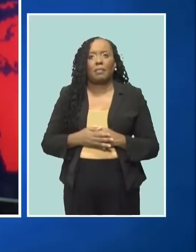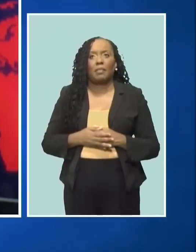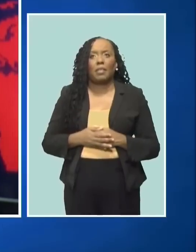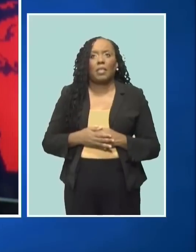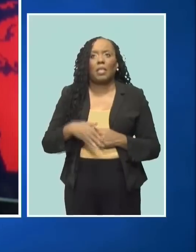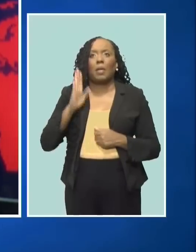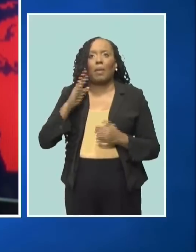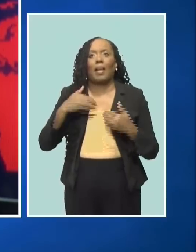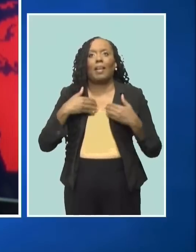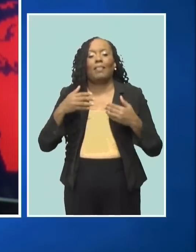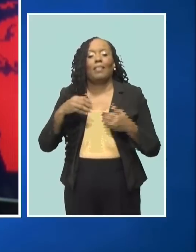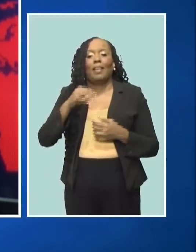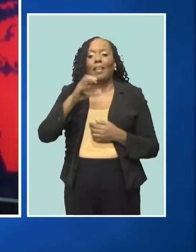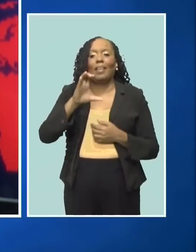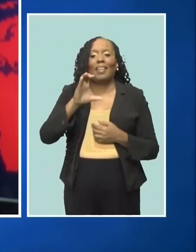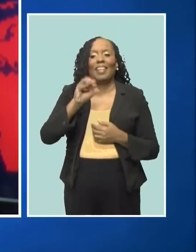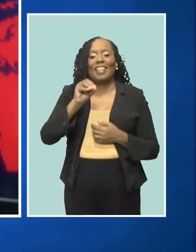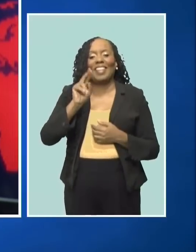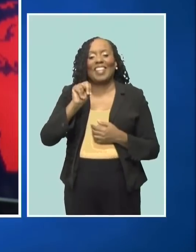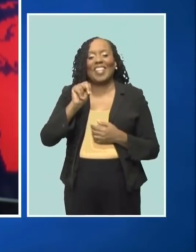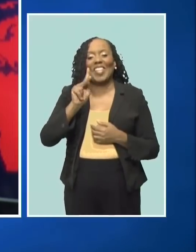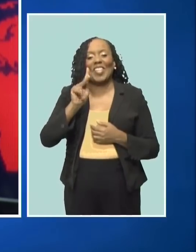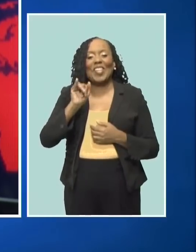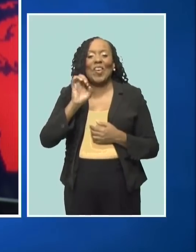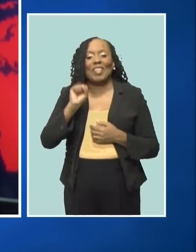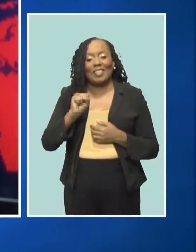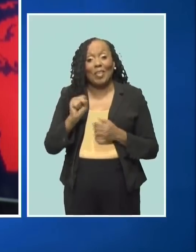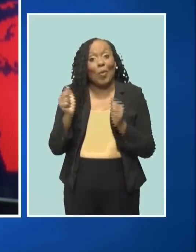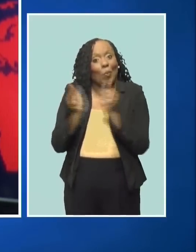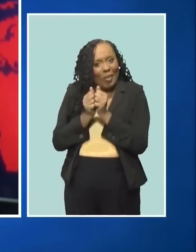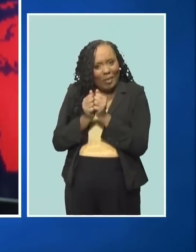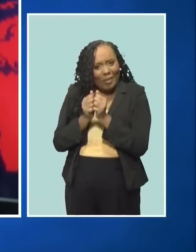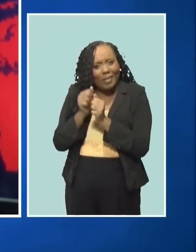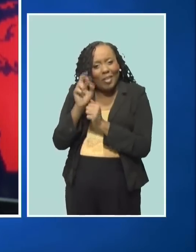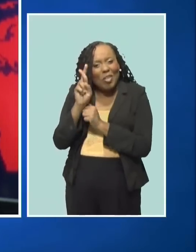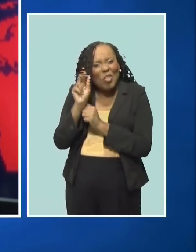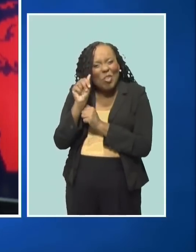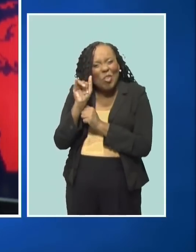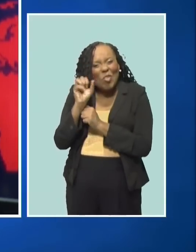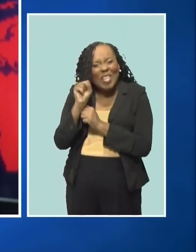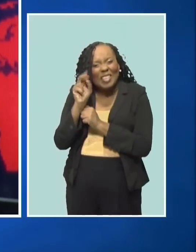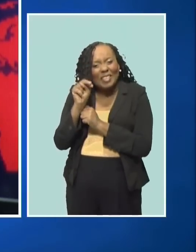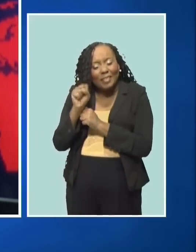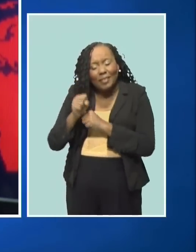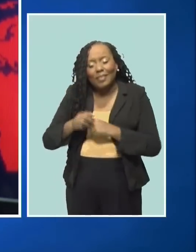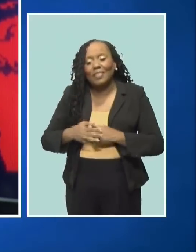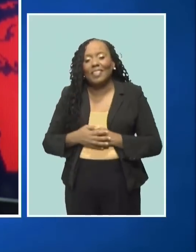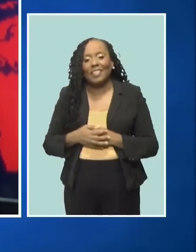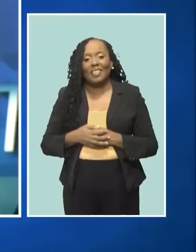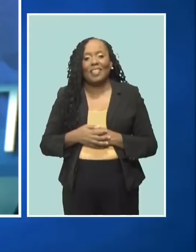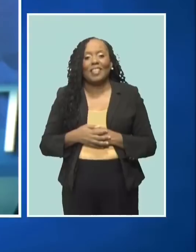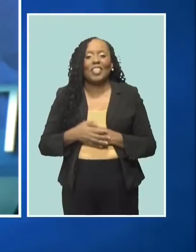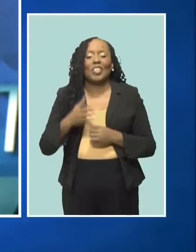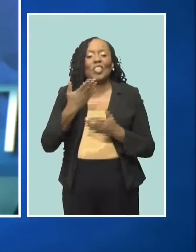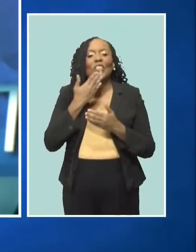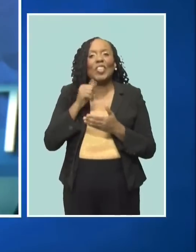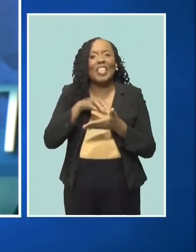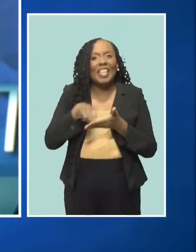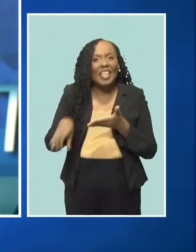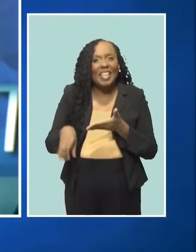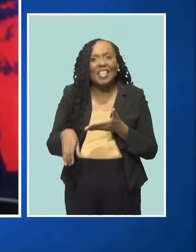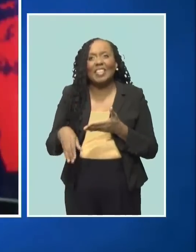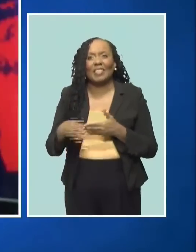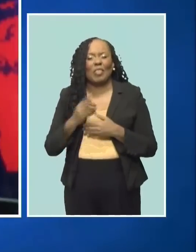with raisins, obviously. We will have sauce, sugar cakes. Bajan delicacies, yes, essentially. Nut